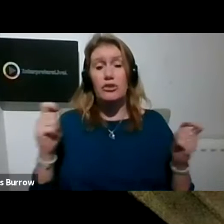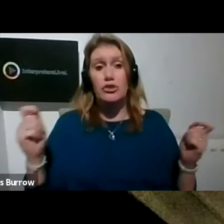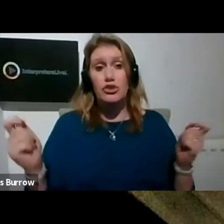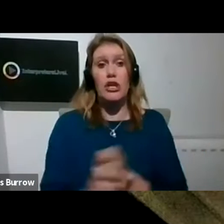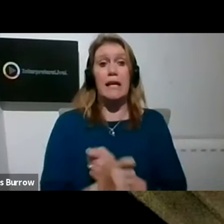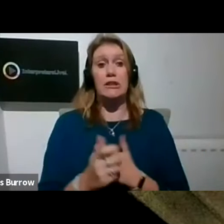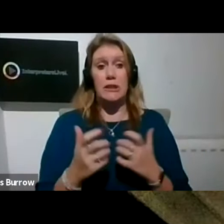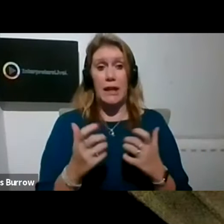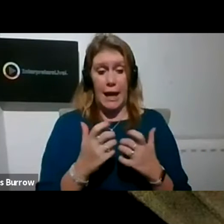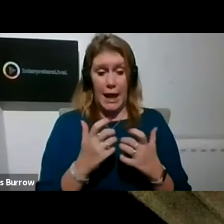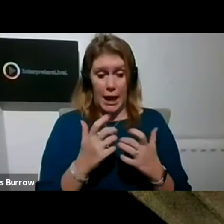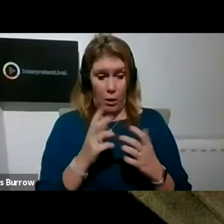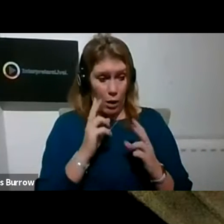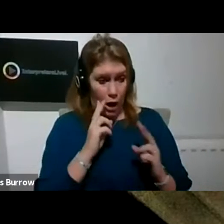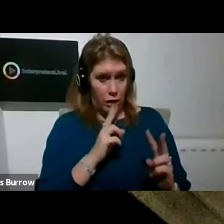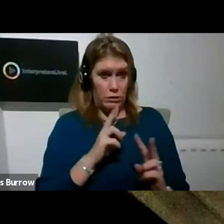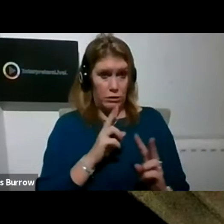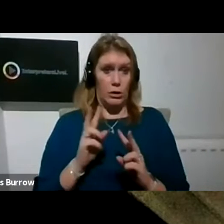looked at